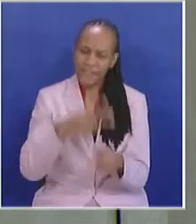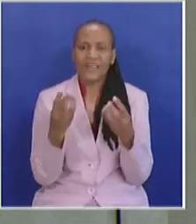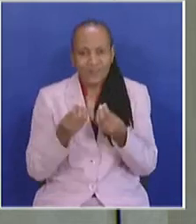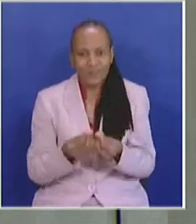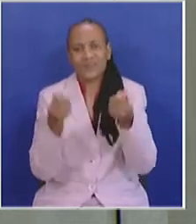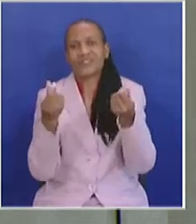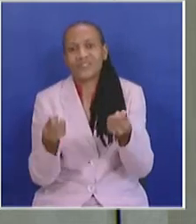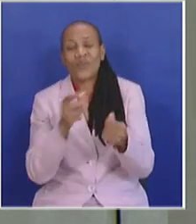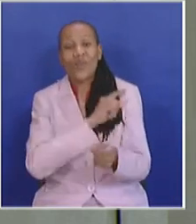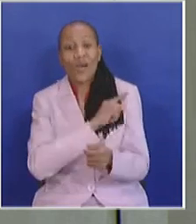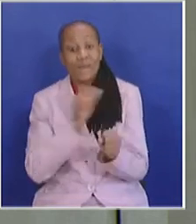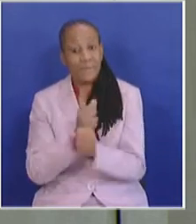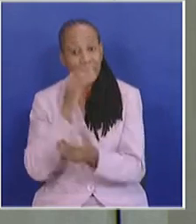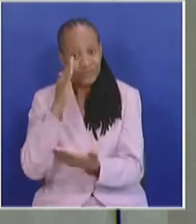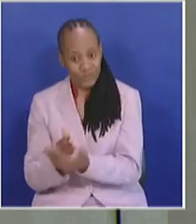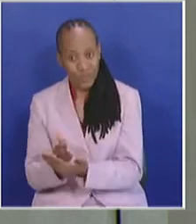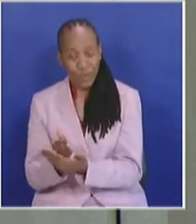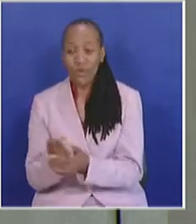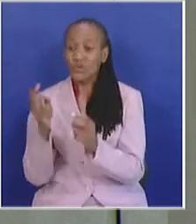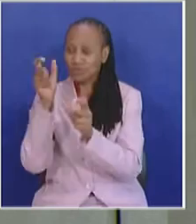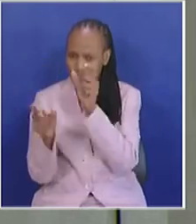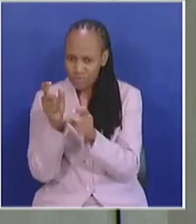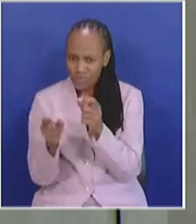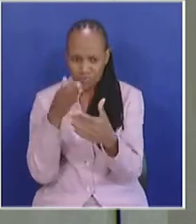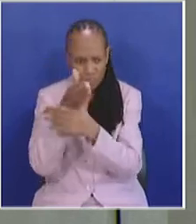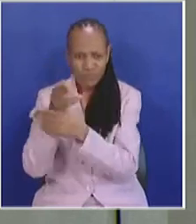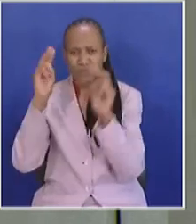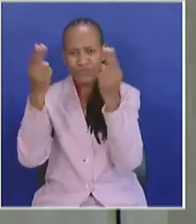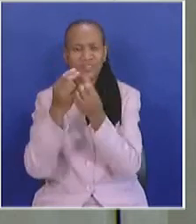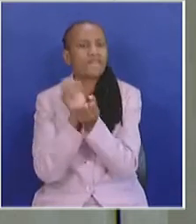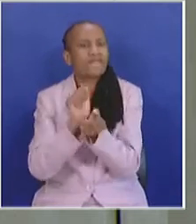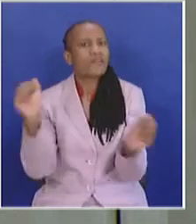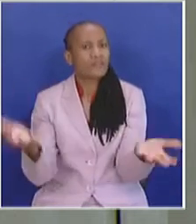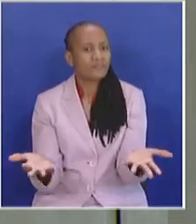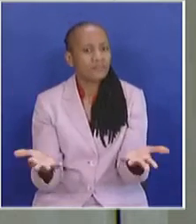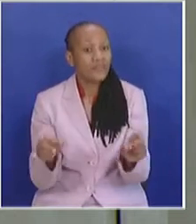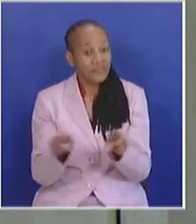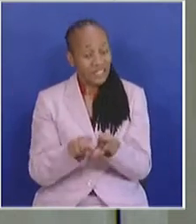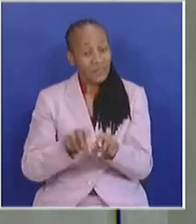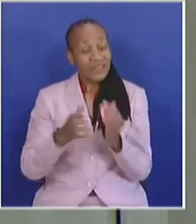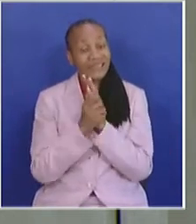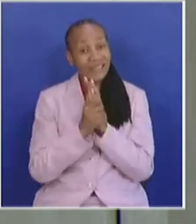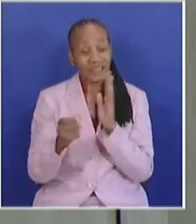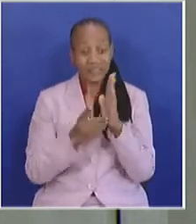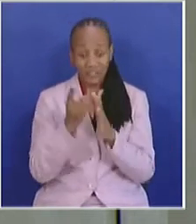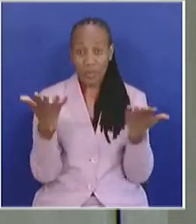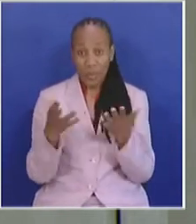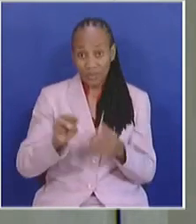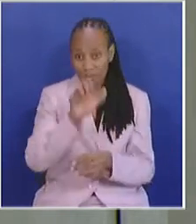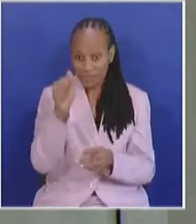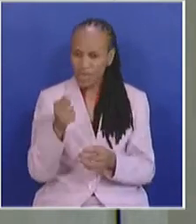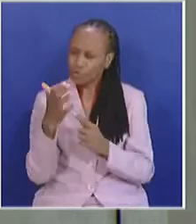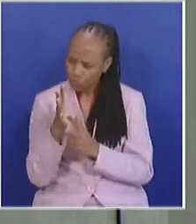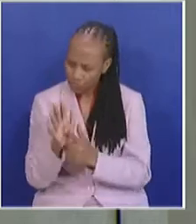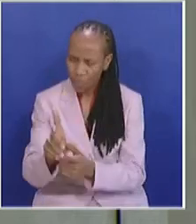to strengthen students' financing further. And in South Africa, education and skills development account for the